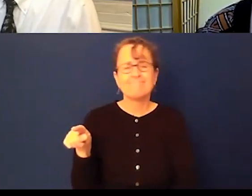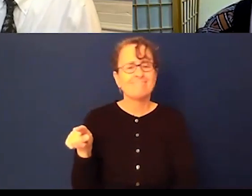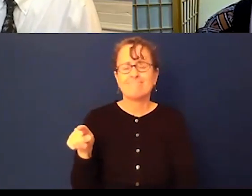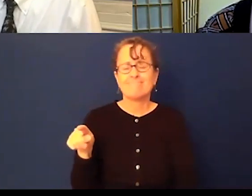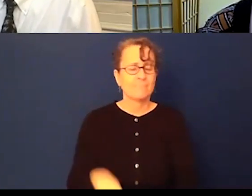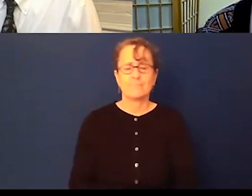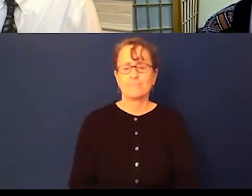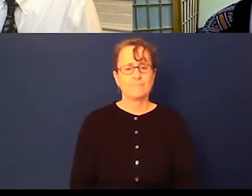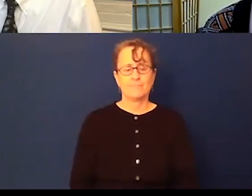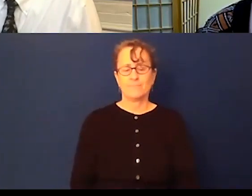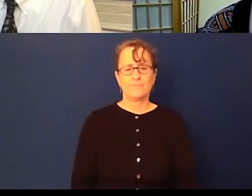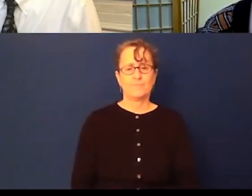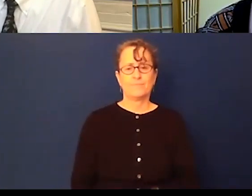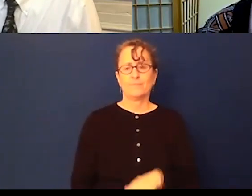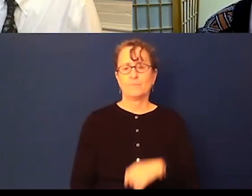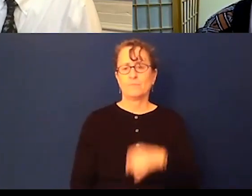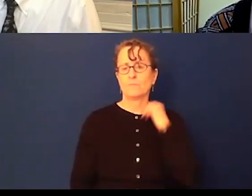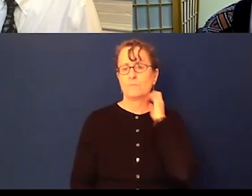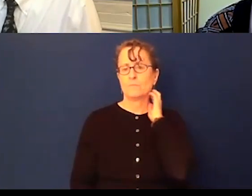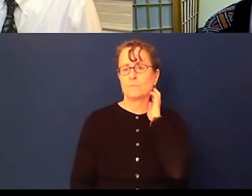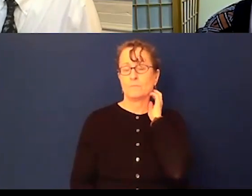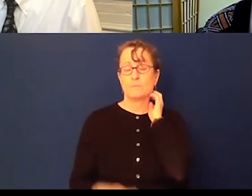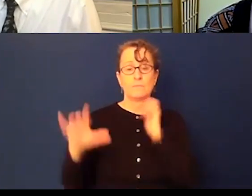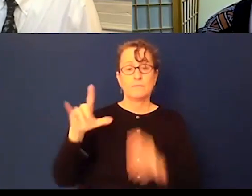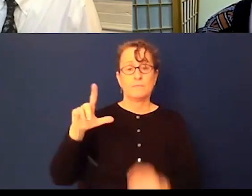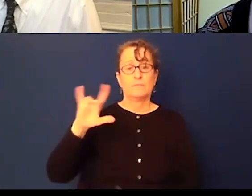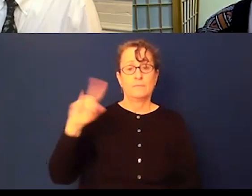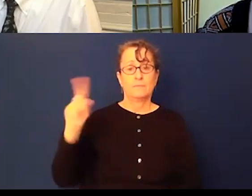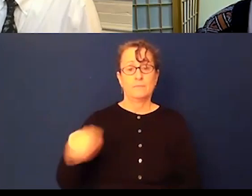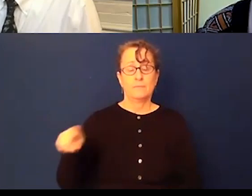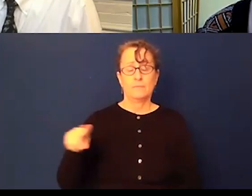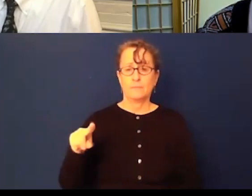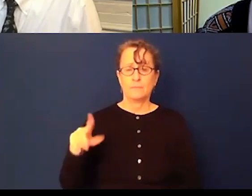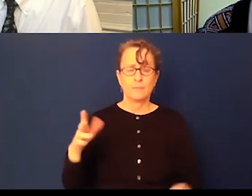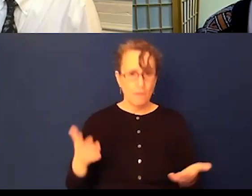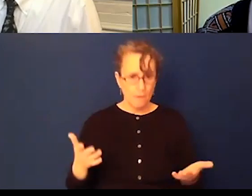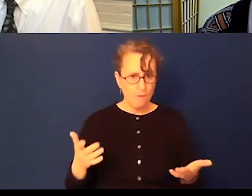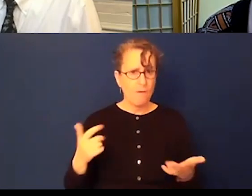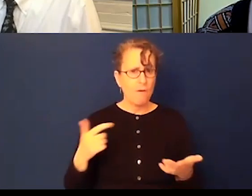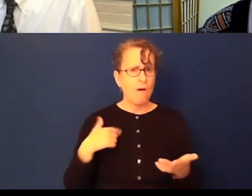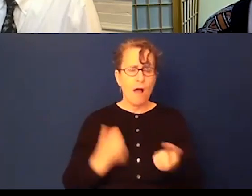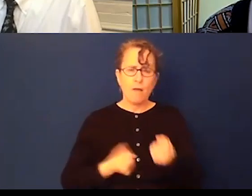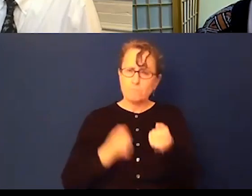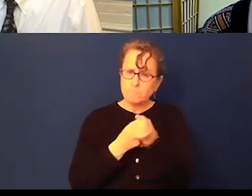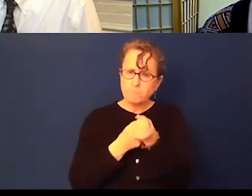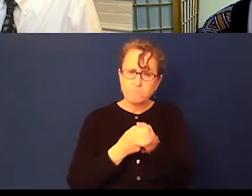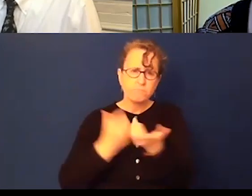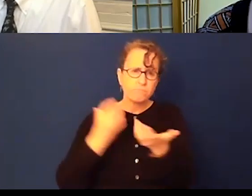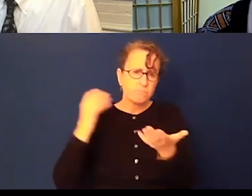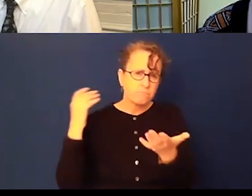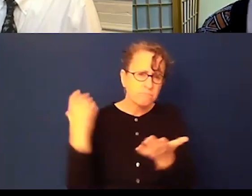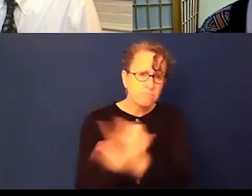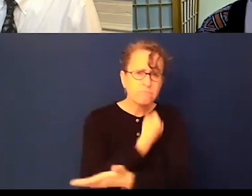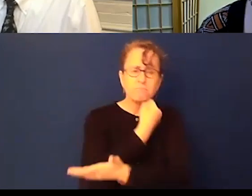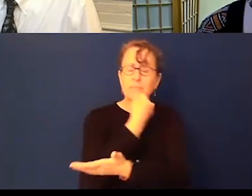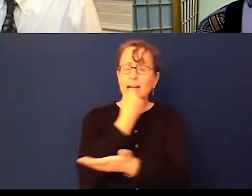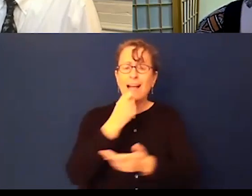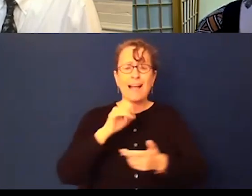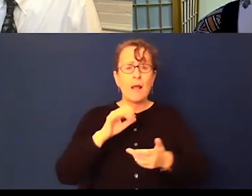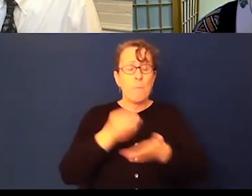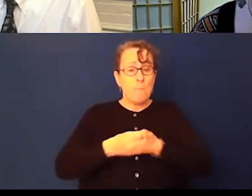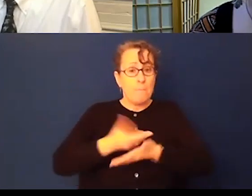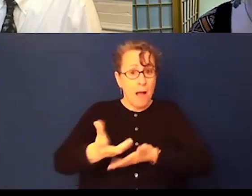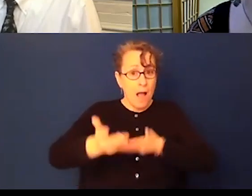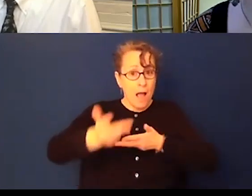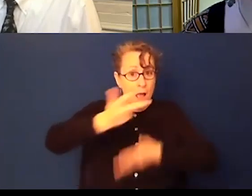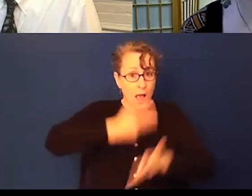Well, I'm a big proponent of, you know, having more versatile equipment. But I'm open to